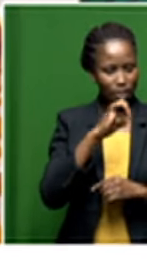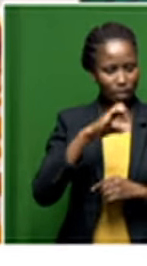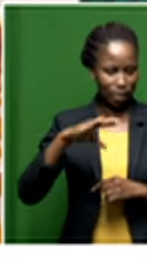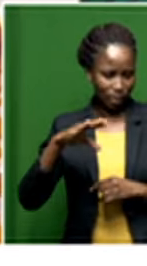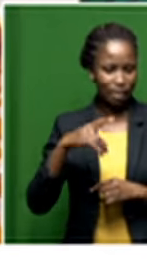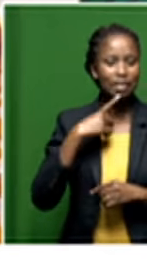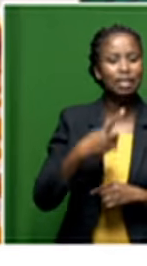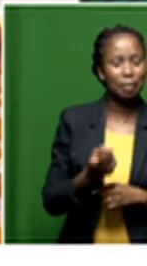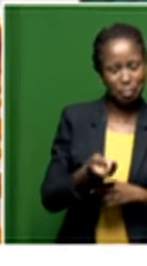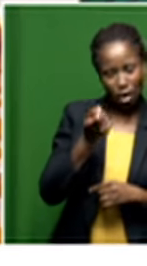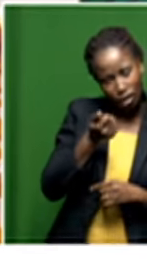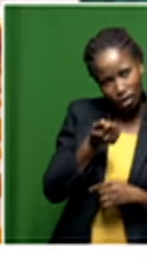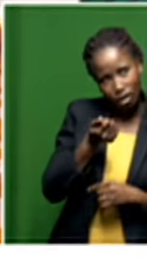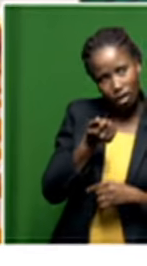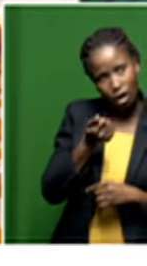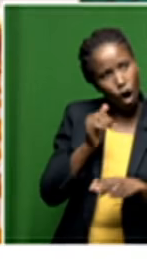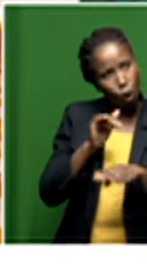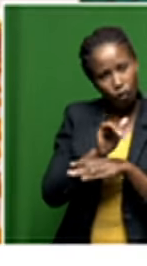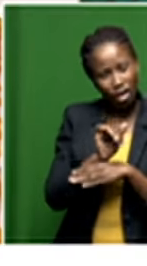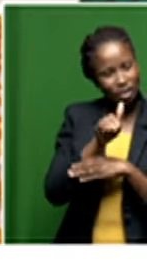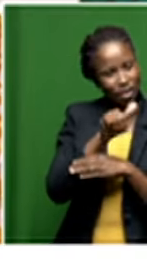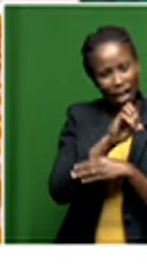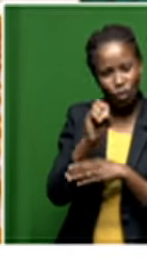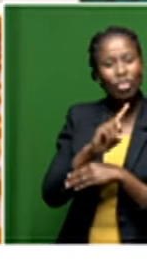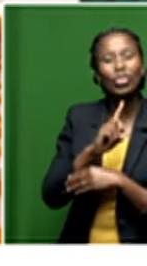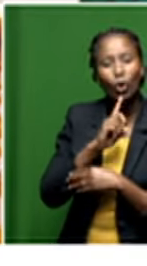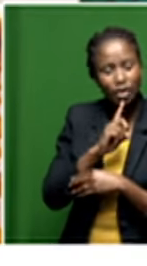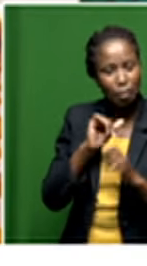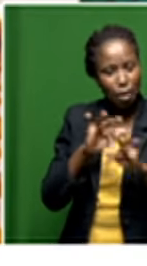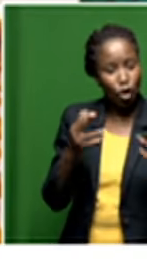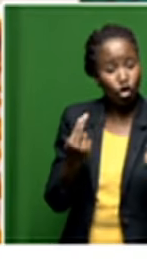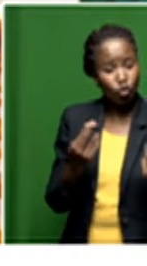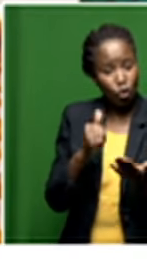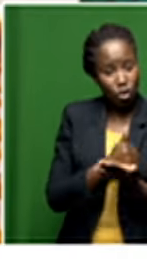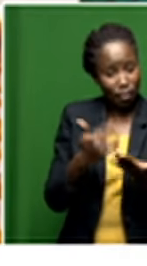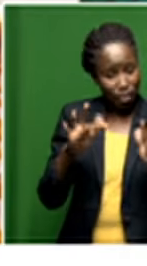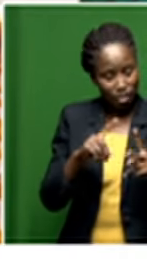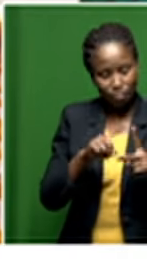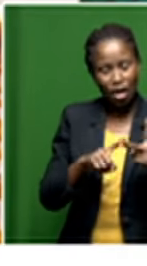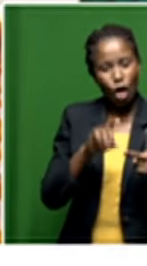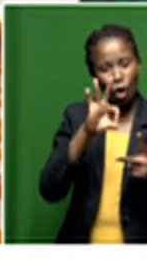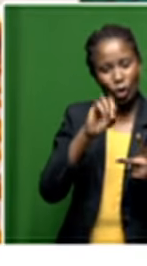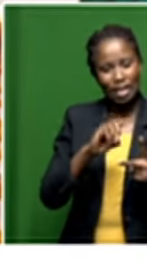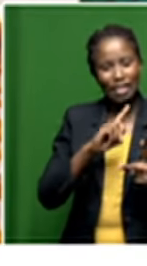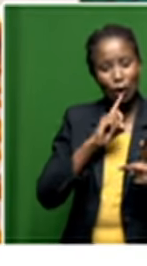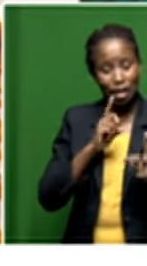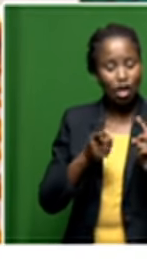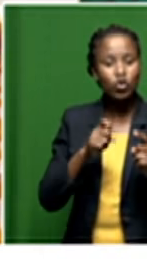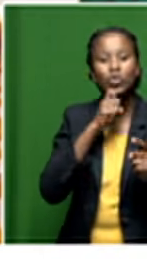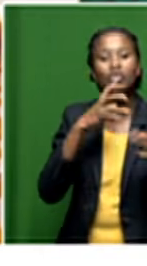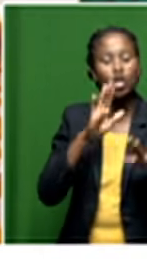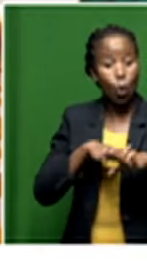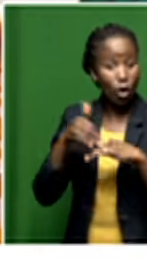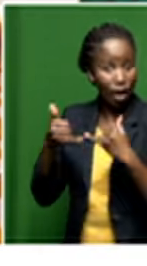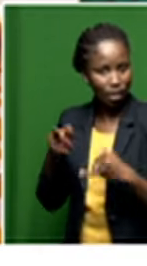that, close to, or if not over, 600,000 new registrations, 30,000 plus online that have